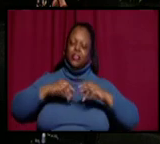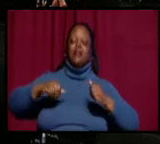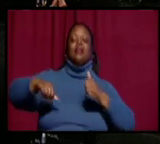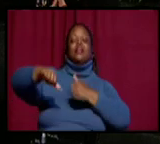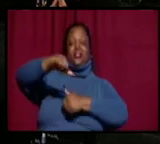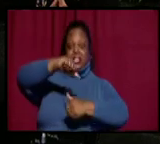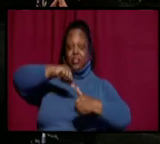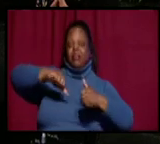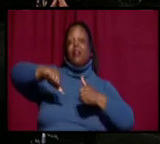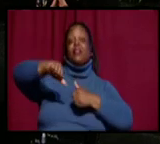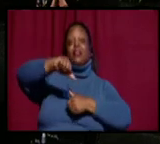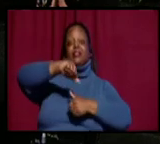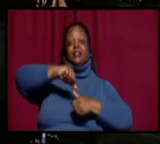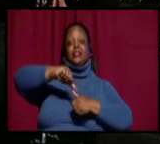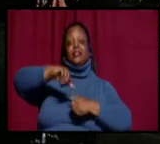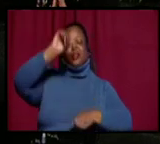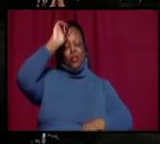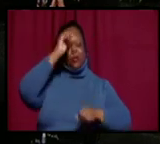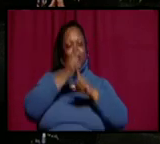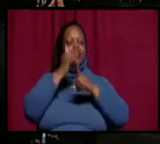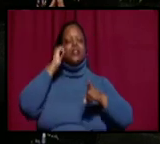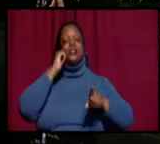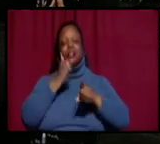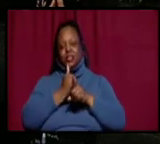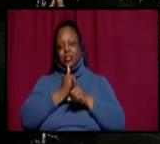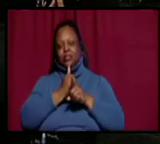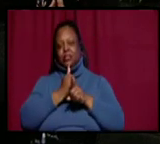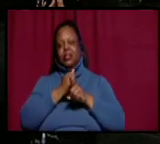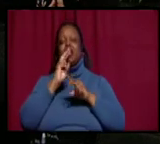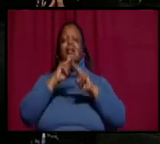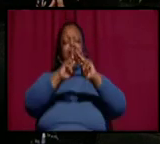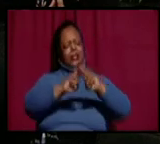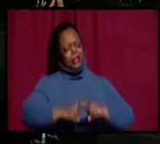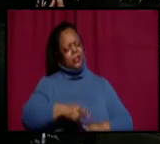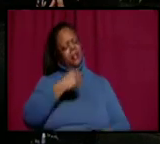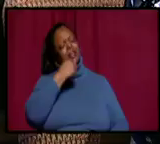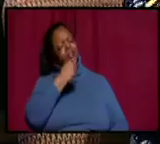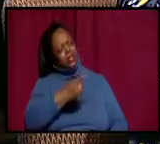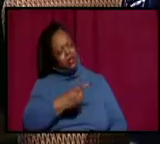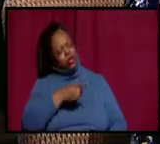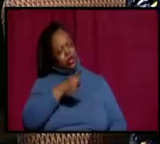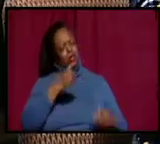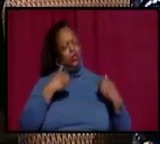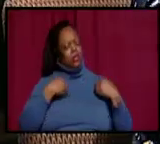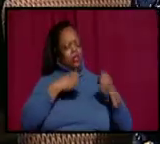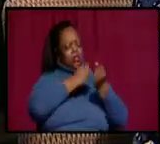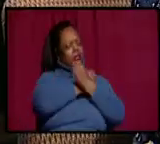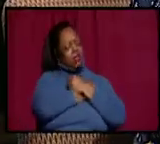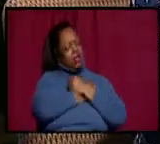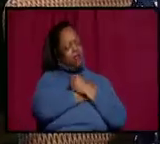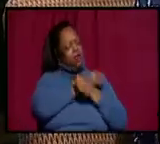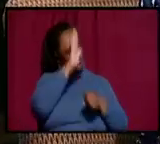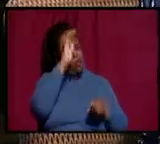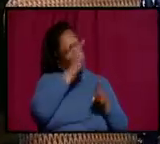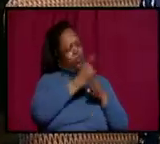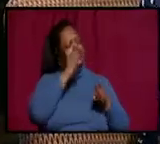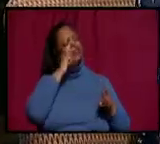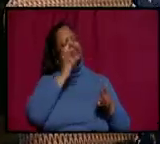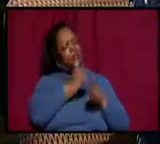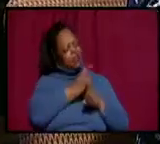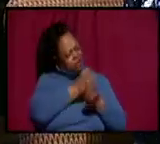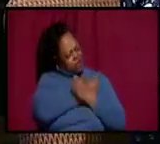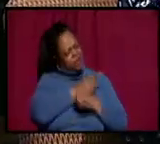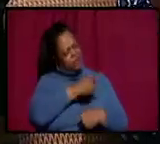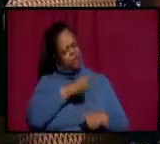other. The brothers and the sisters, you know, sit them down and tell them, listen, you've got to love your brother, love your